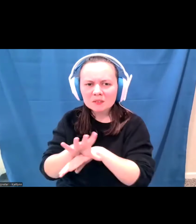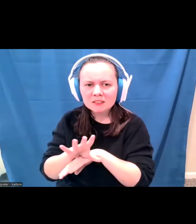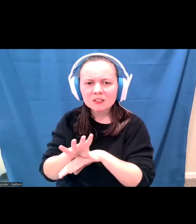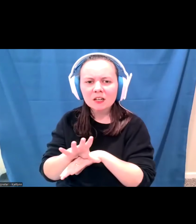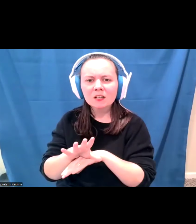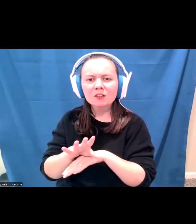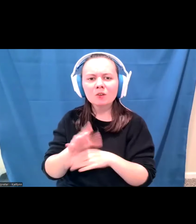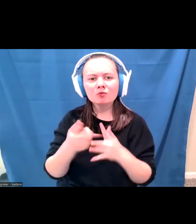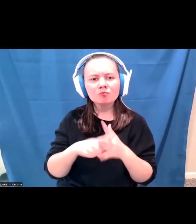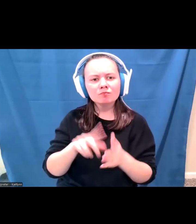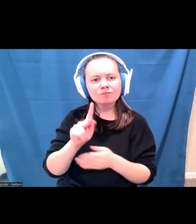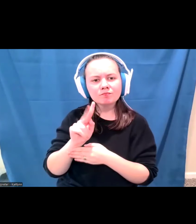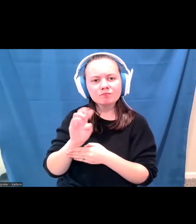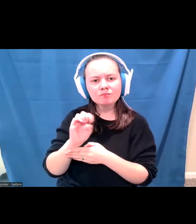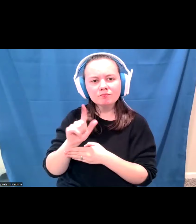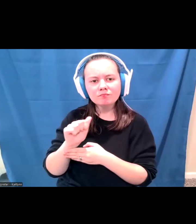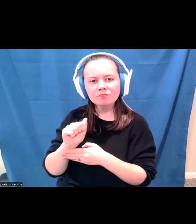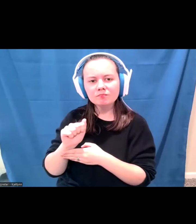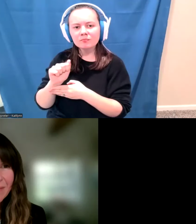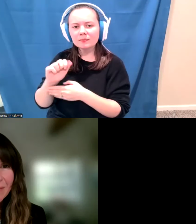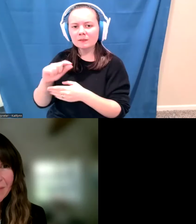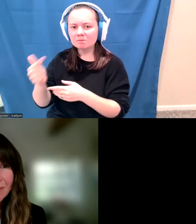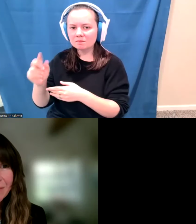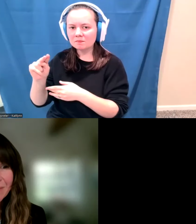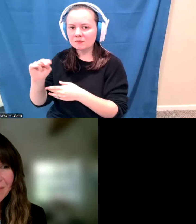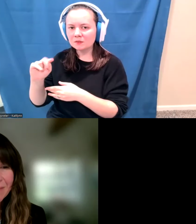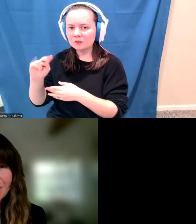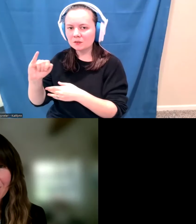come to you first, and then to Tony, and then finally, we will